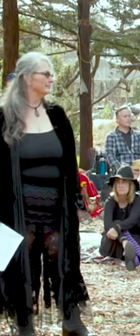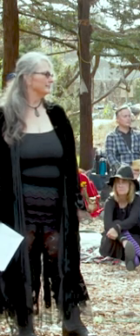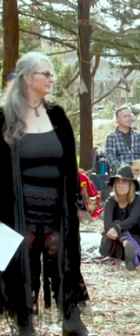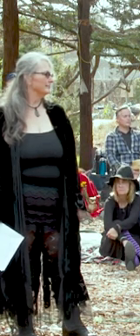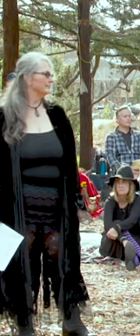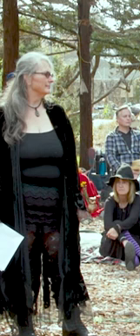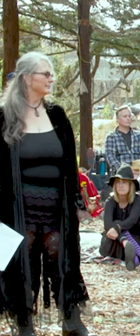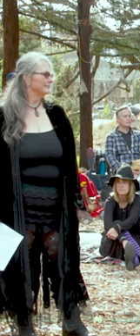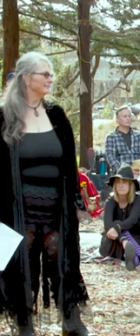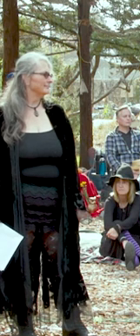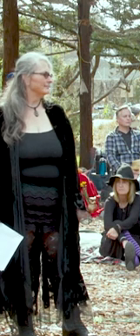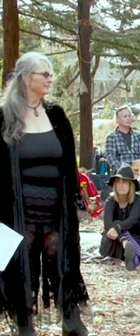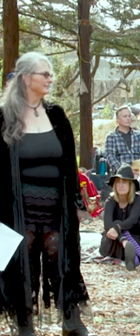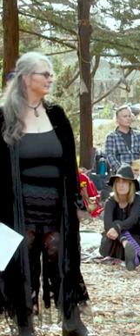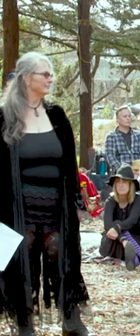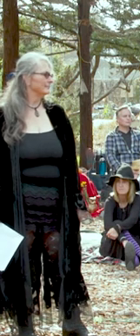Artis Zarem,